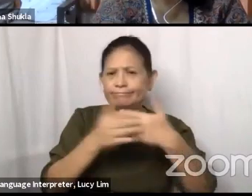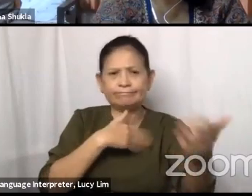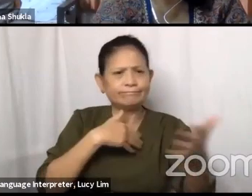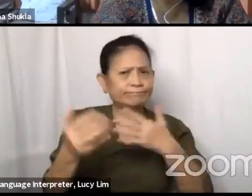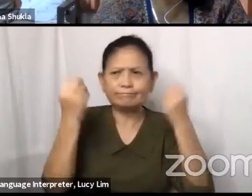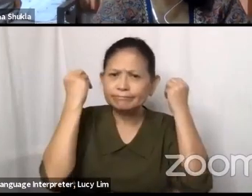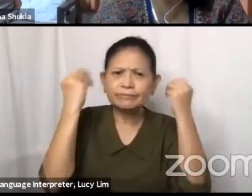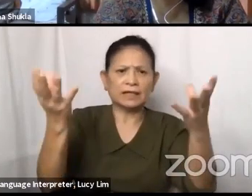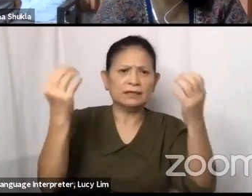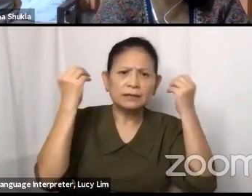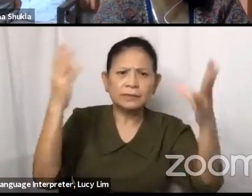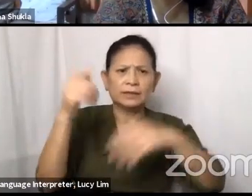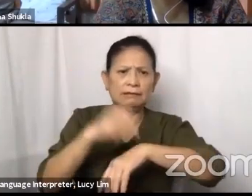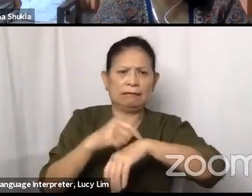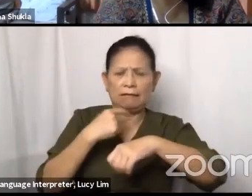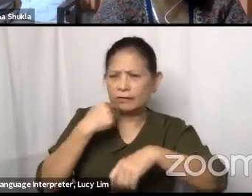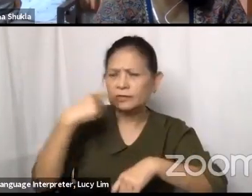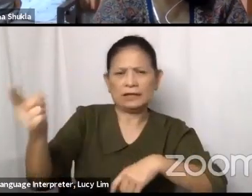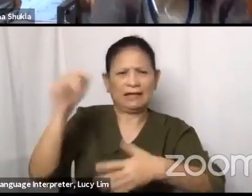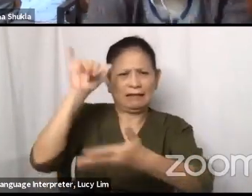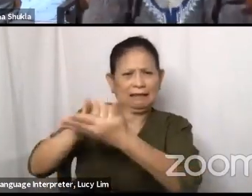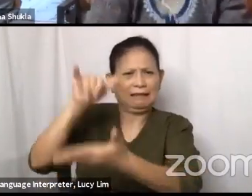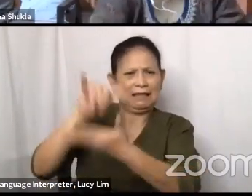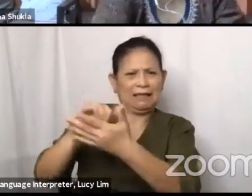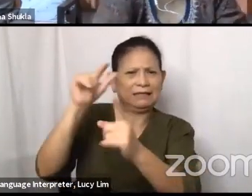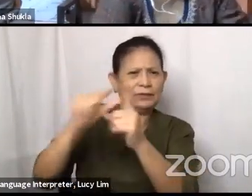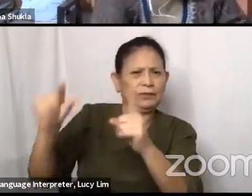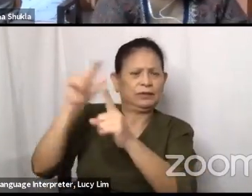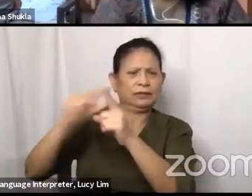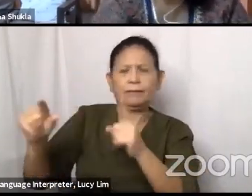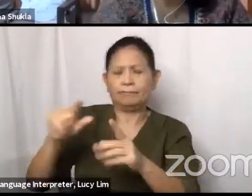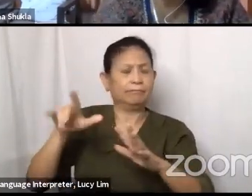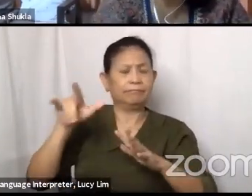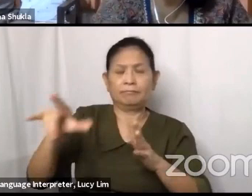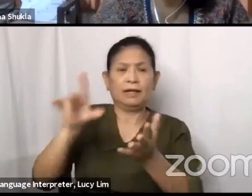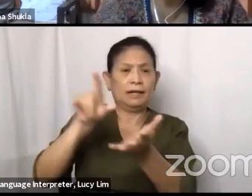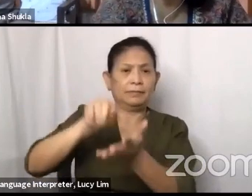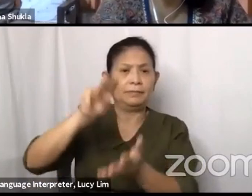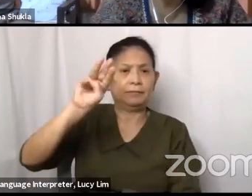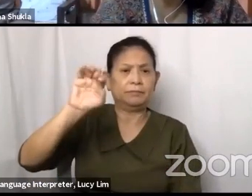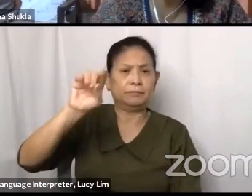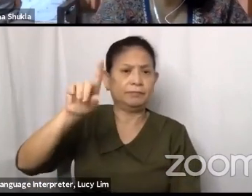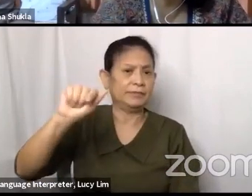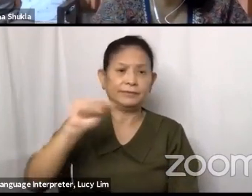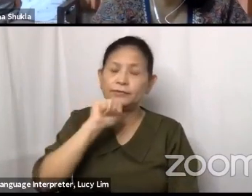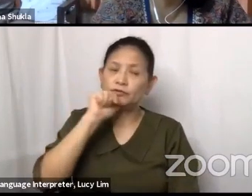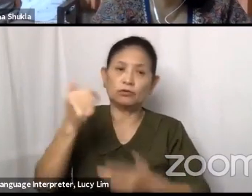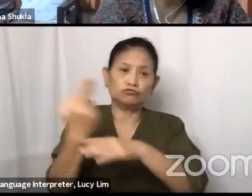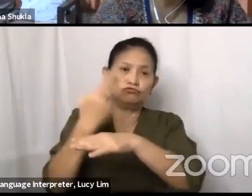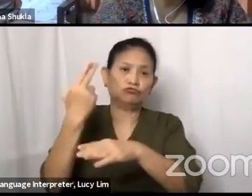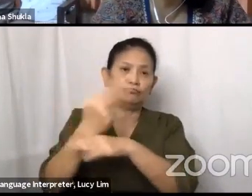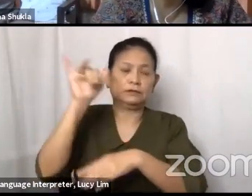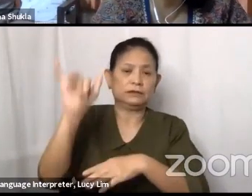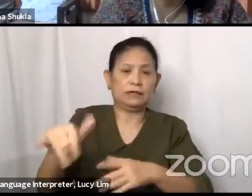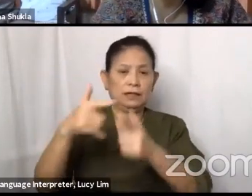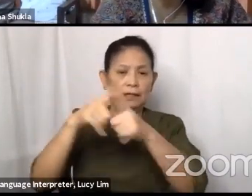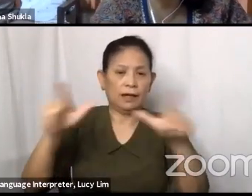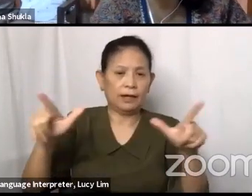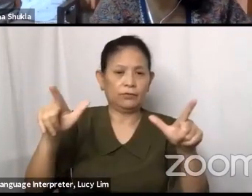say, okay, this is the correct terminology, but the media does not want to use that kind of language or that kind of terminology,